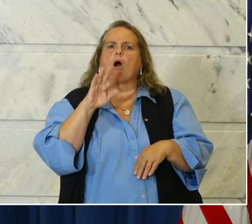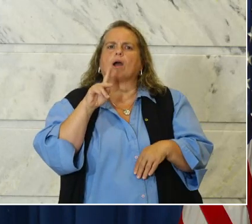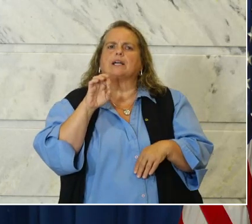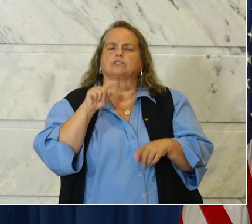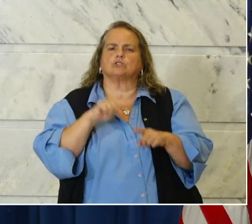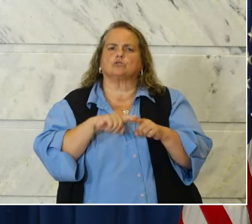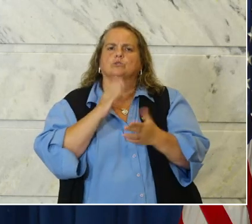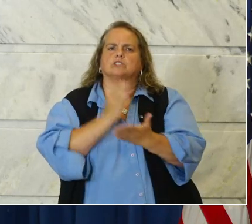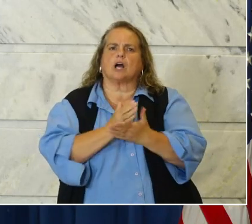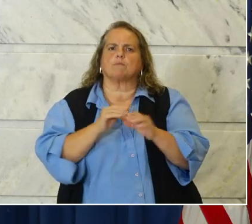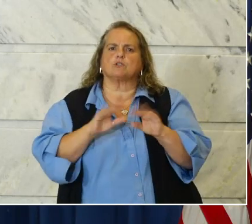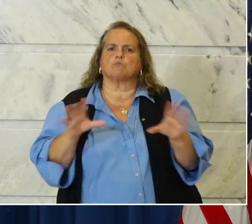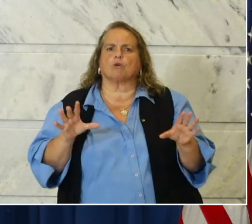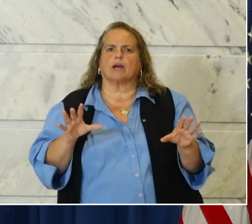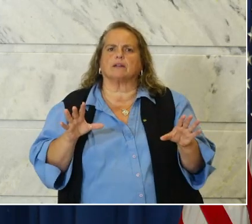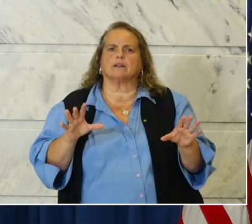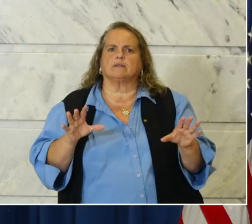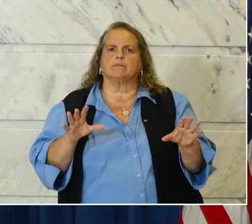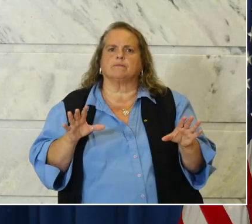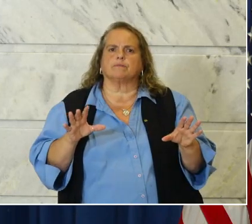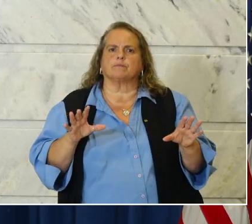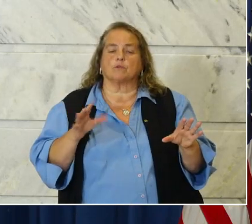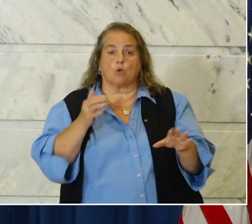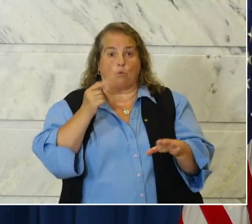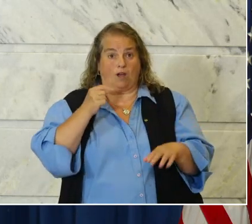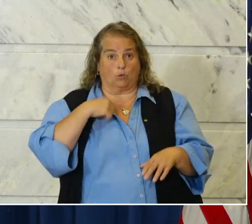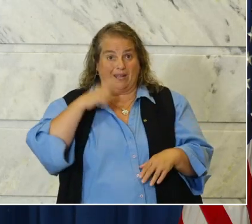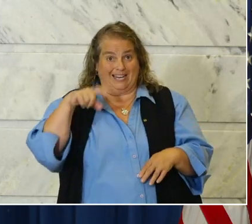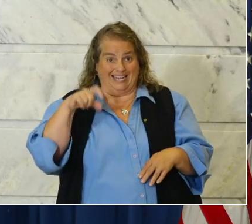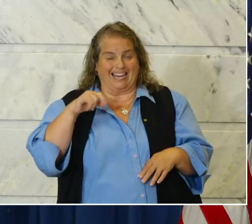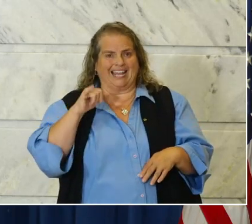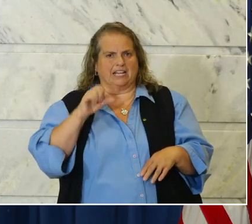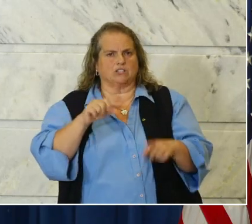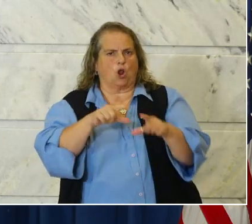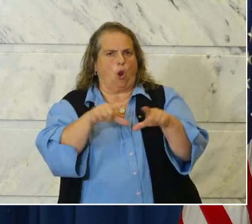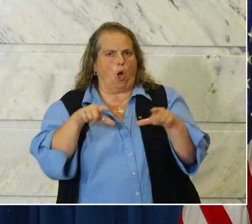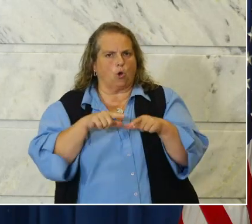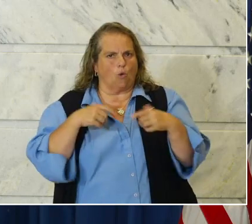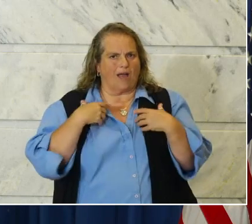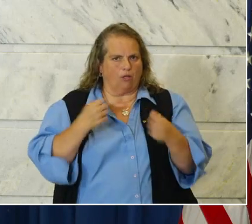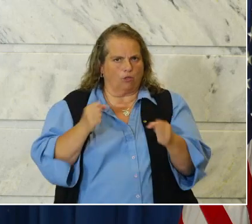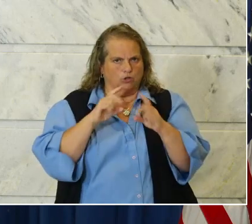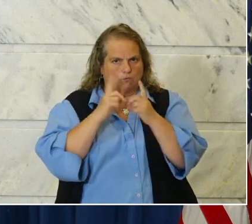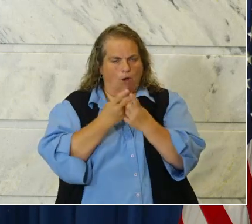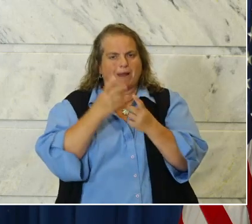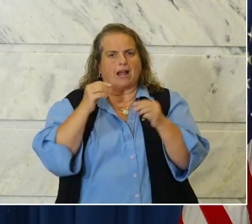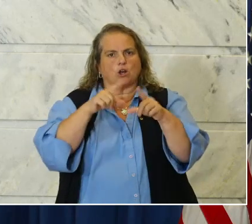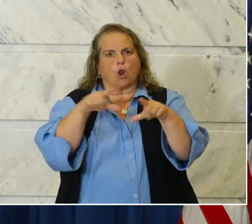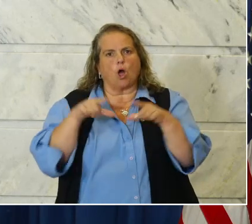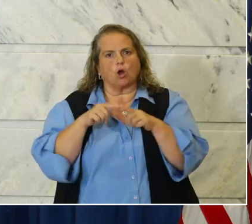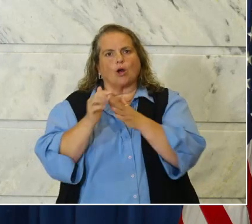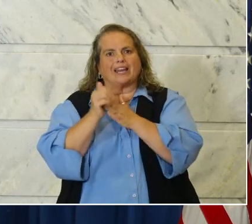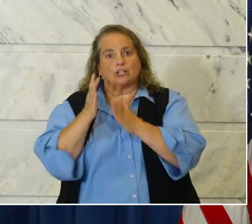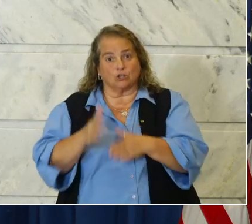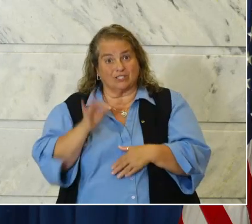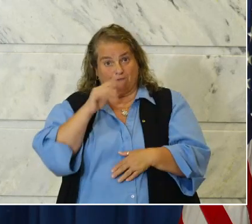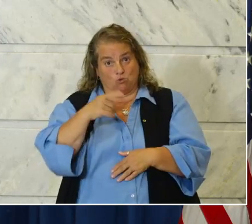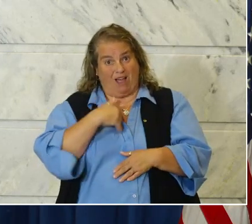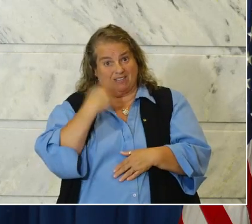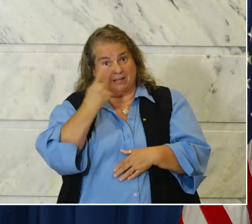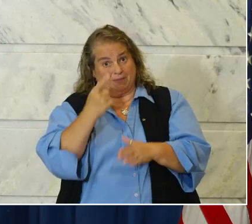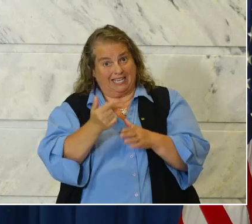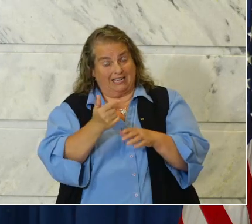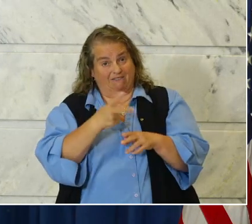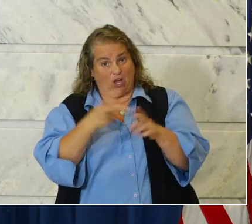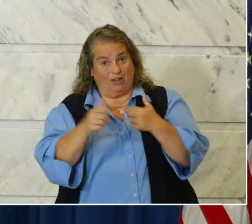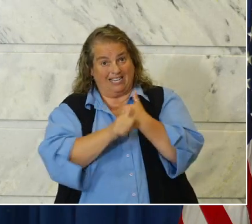there is we need help from local health departments and local leaders. If you got something dangerous going on in your